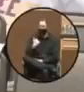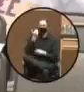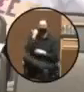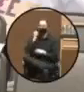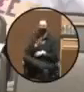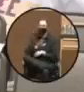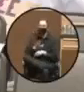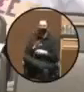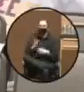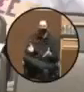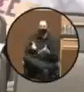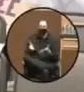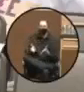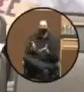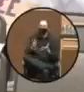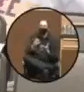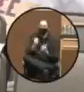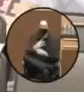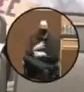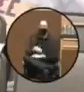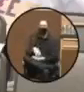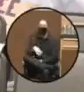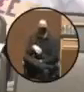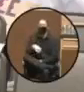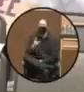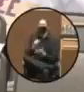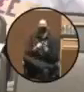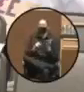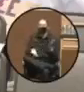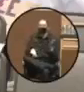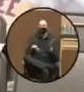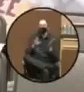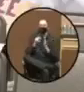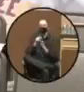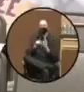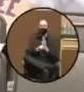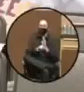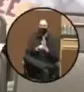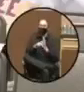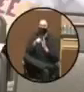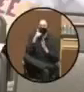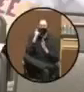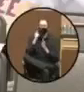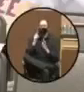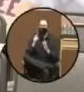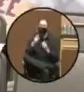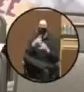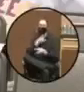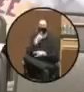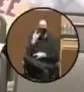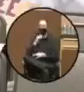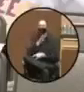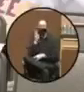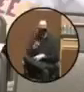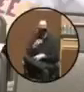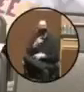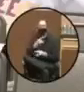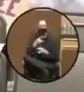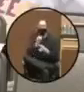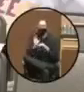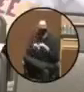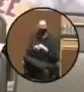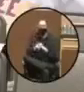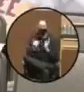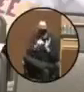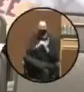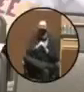an RN. Part B of the proposed policy must be removed or reworded to say that masks will never be mandated again, and masks will always be a